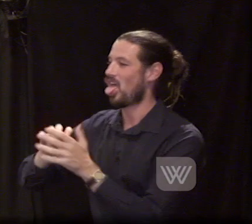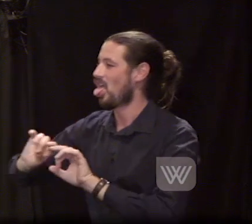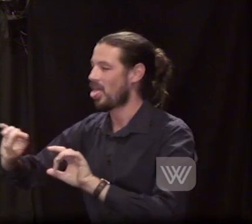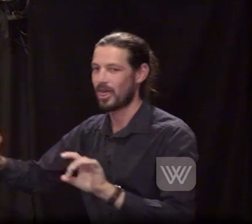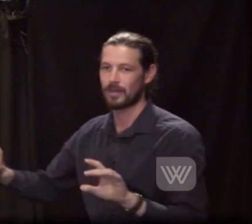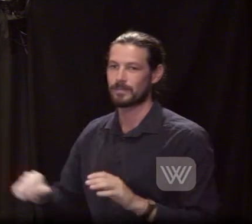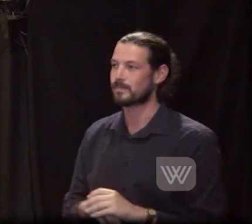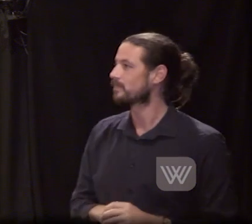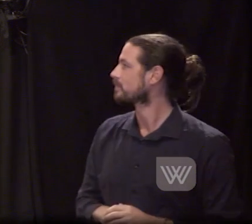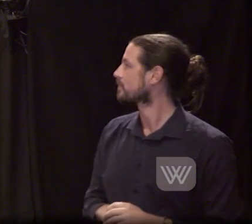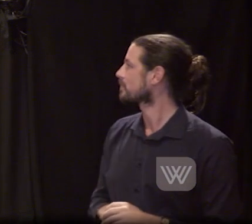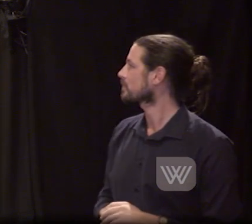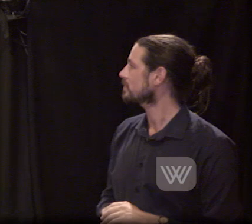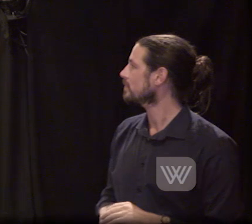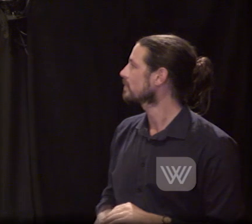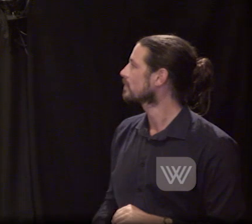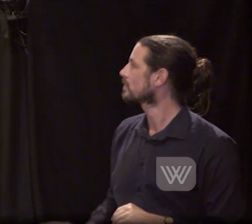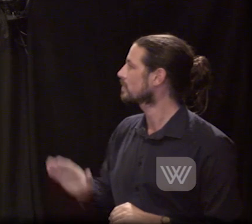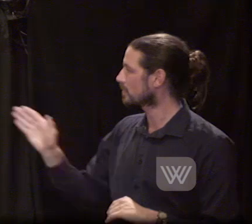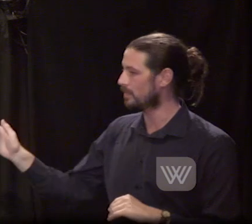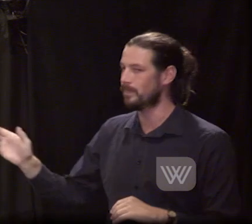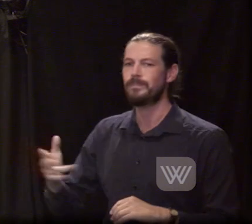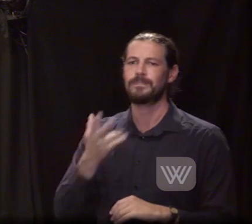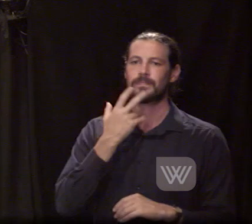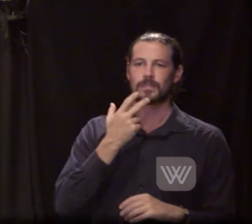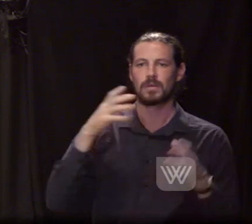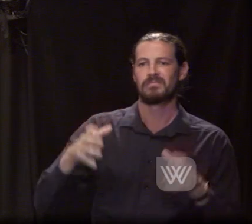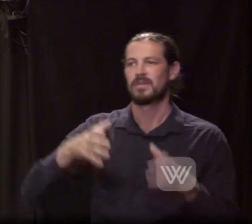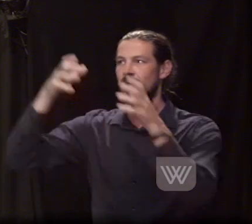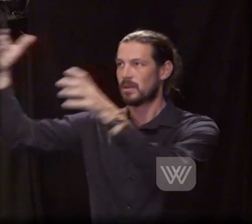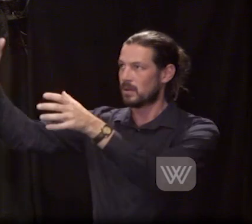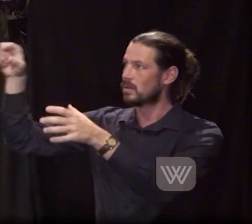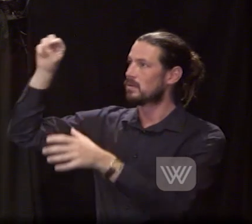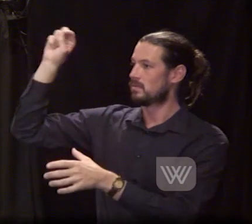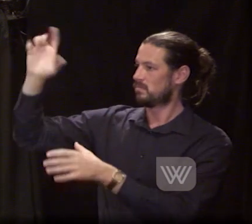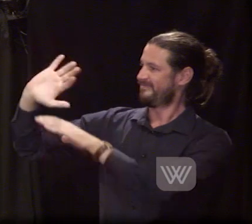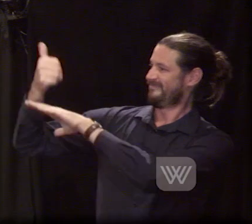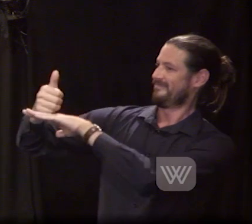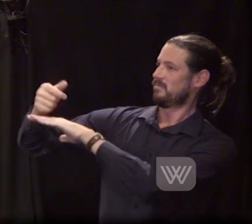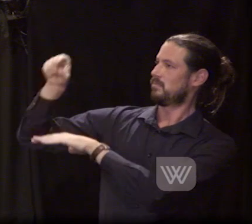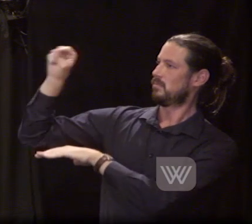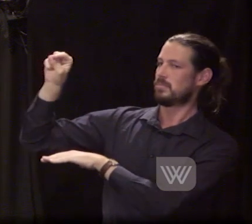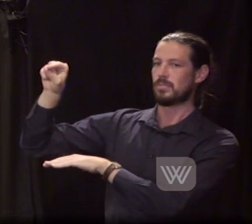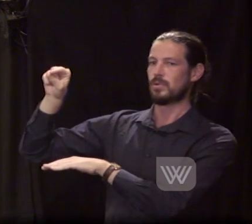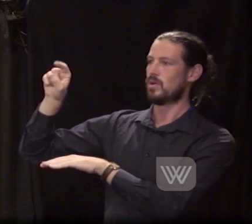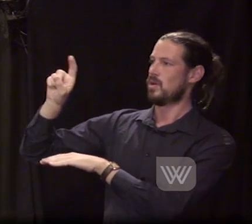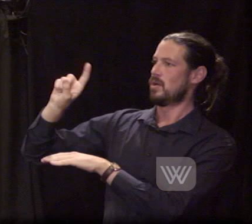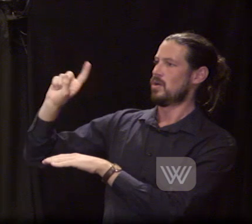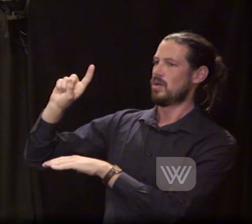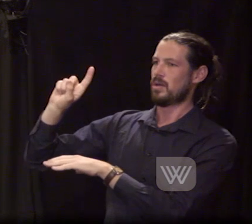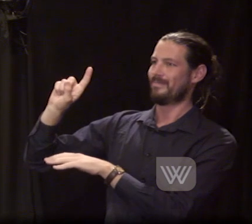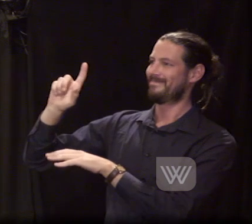Martians, if we do manage to get there, how do you think those Martians will be changed or will have to